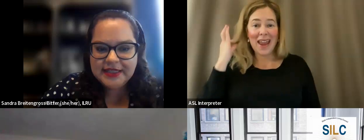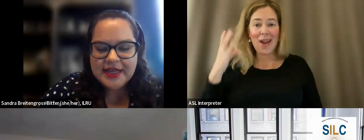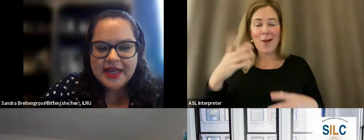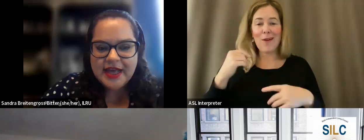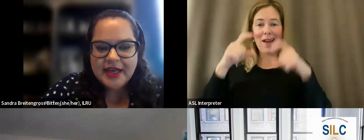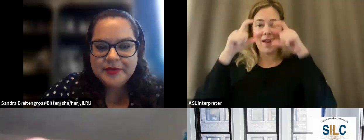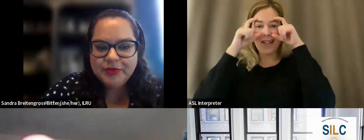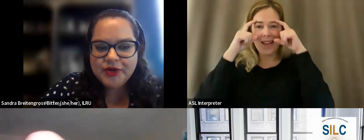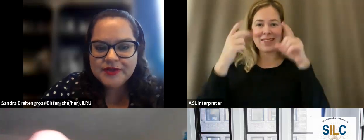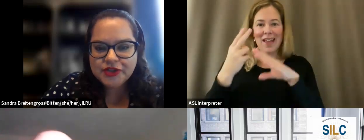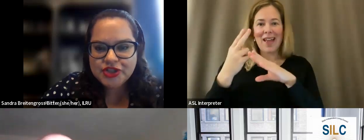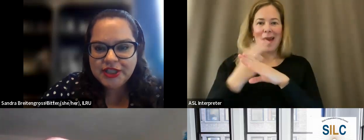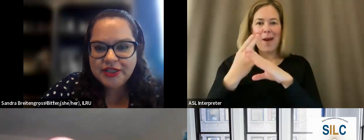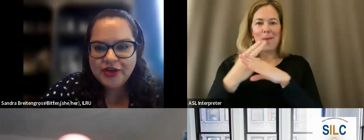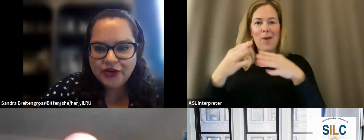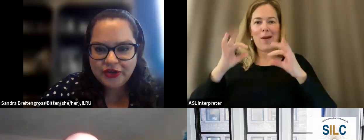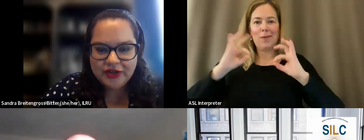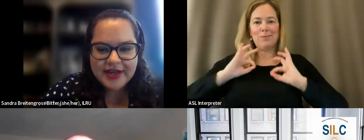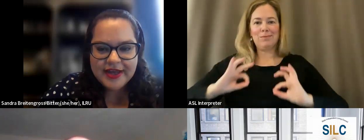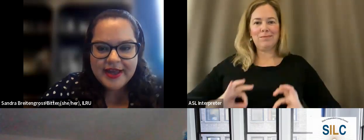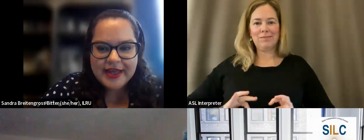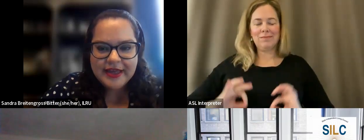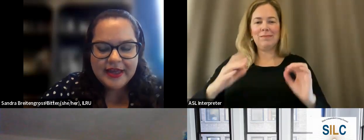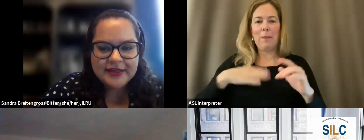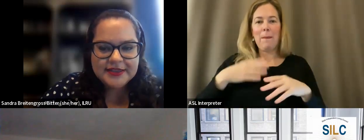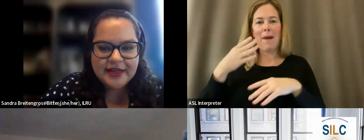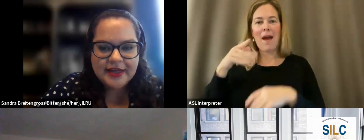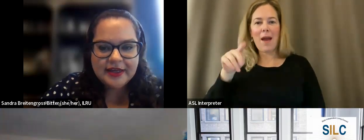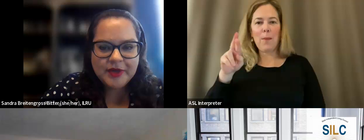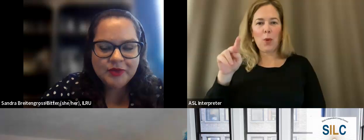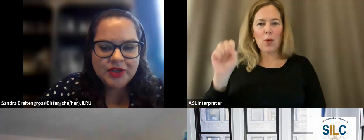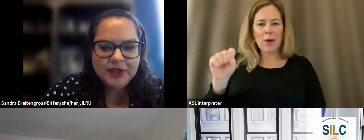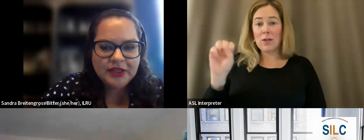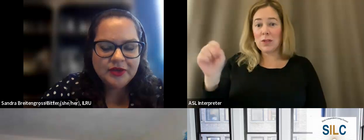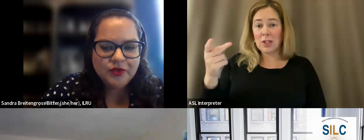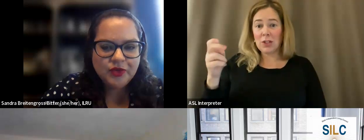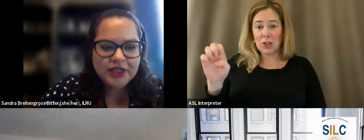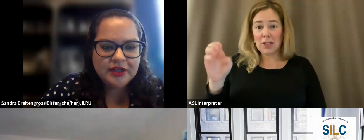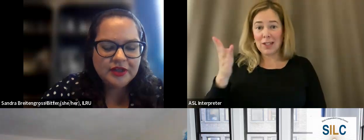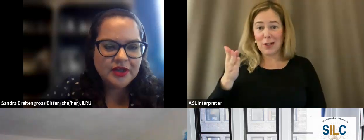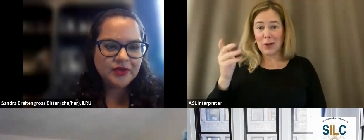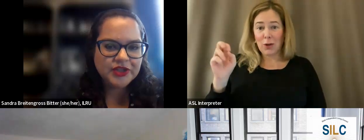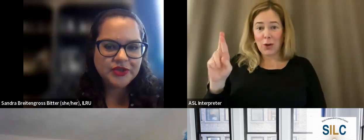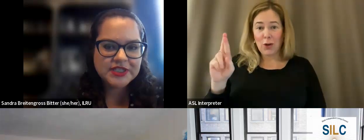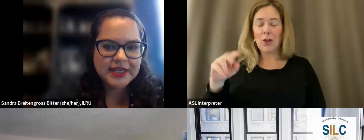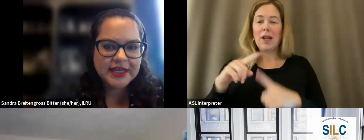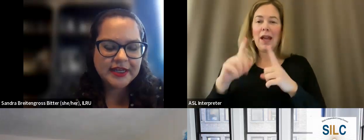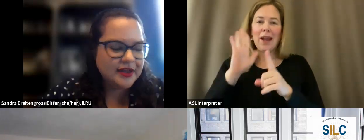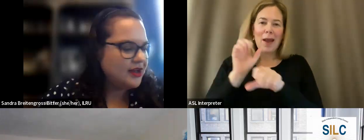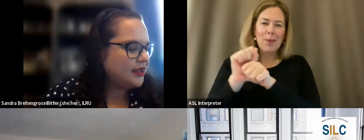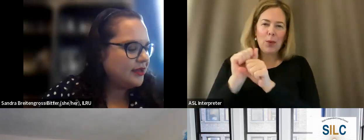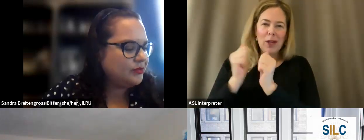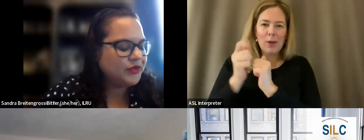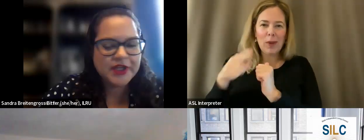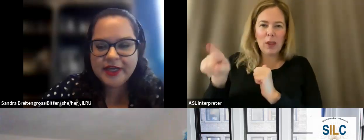Let's see. My pronouns are she, her, and I'm going to be working with you